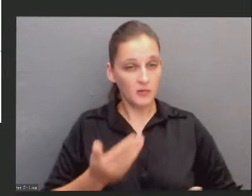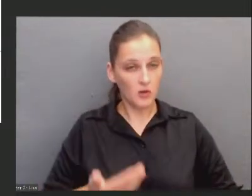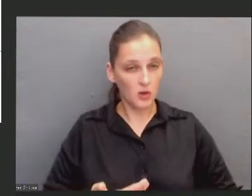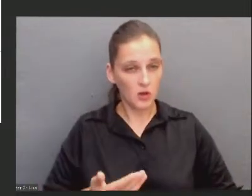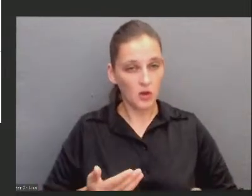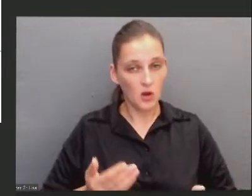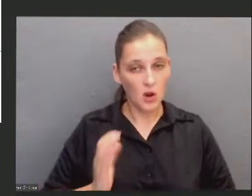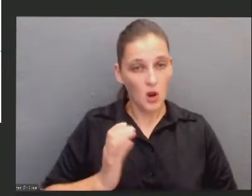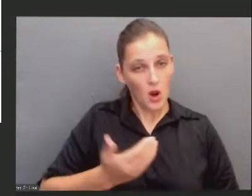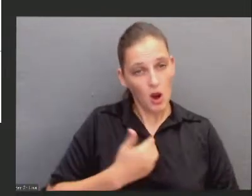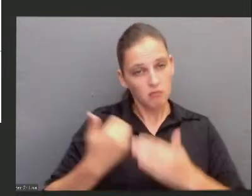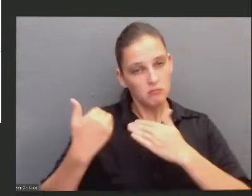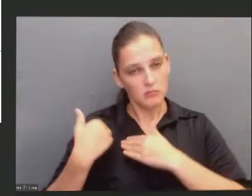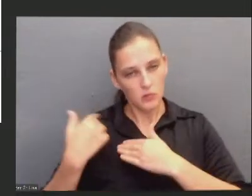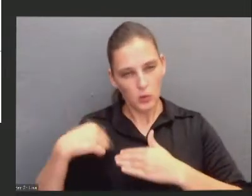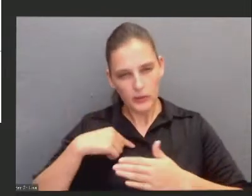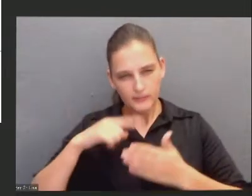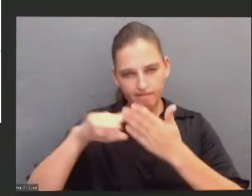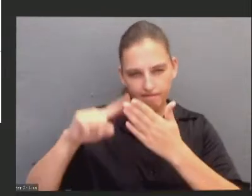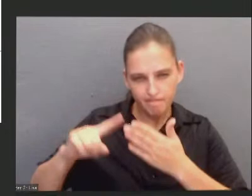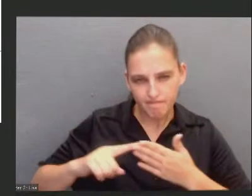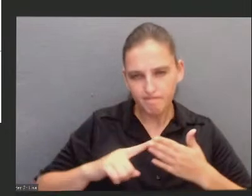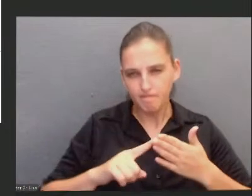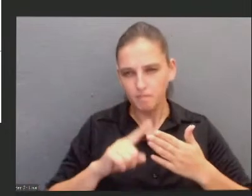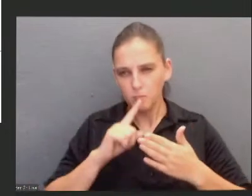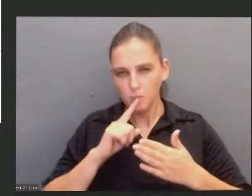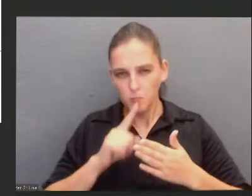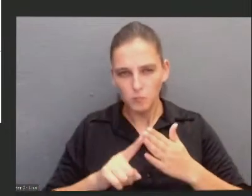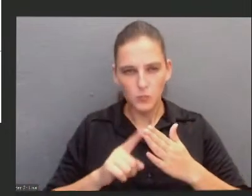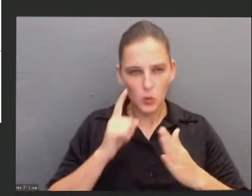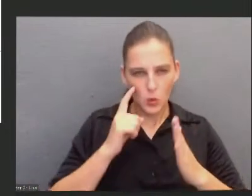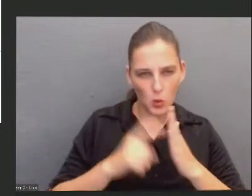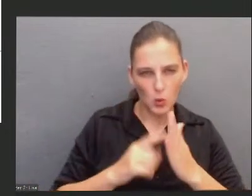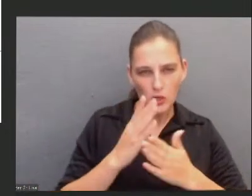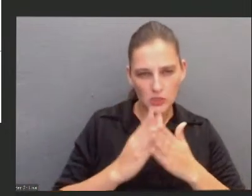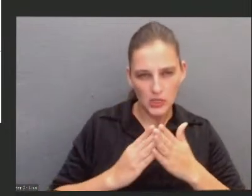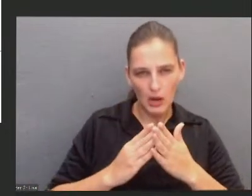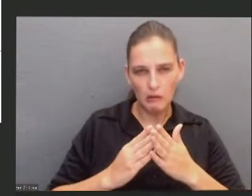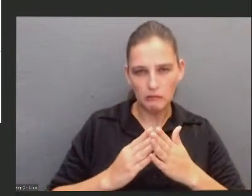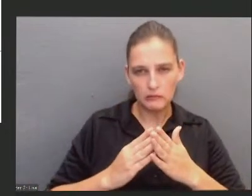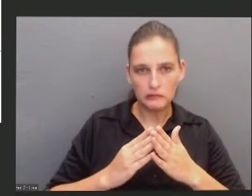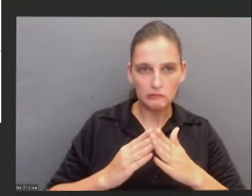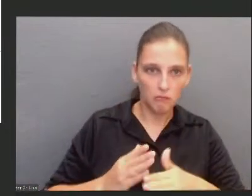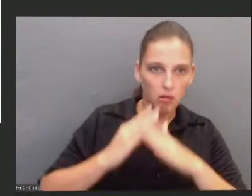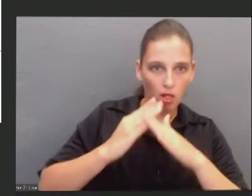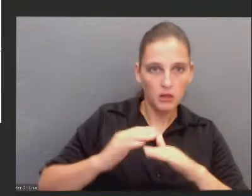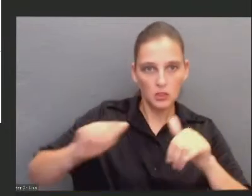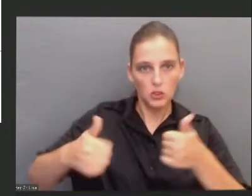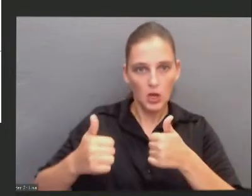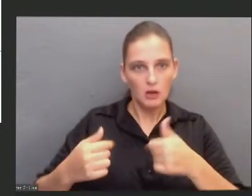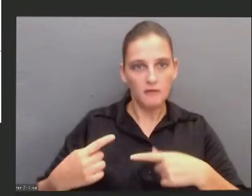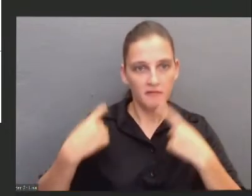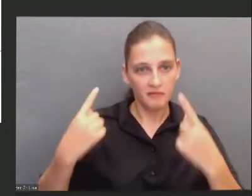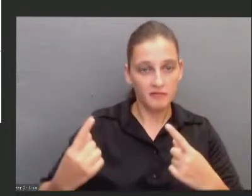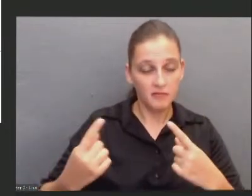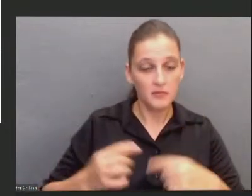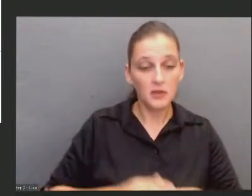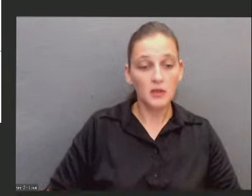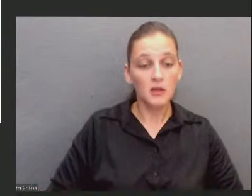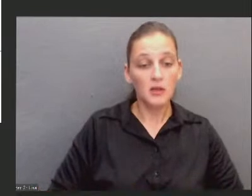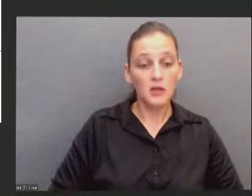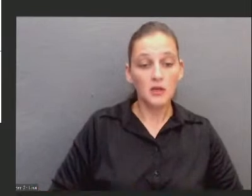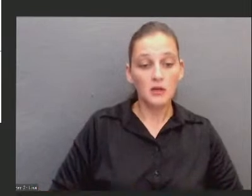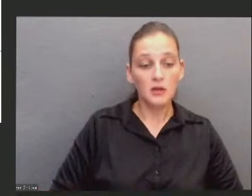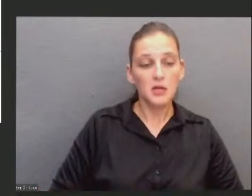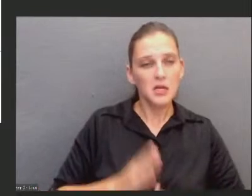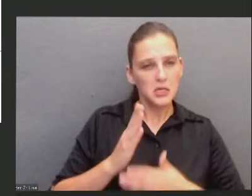healthcare access and quality challenges that have been highlighted through the pandemic. Some of the key themes that you're going to hear have already been presented,